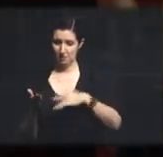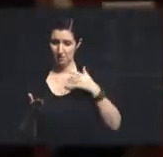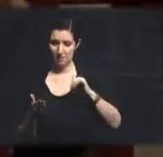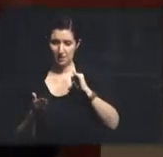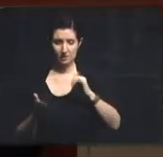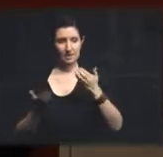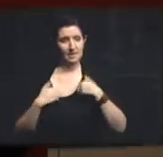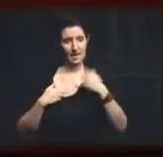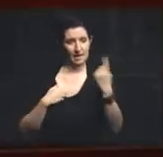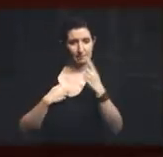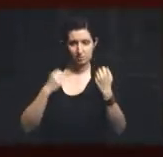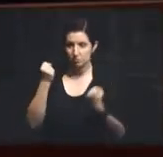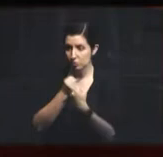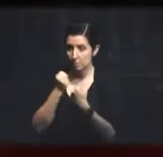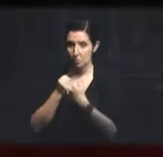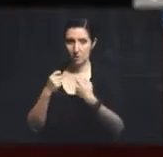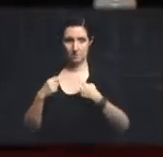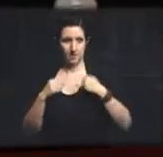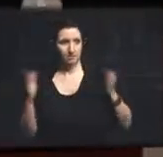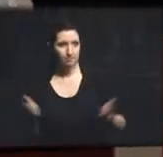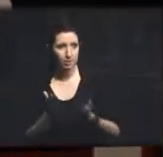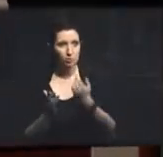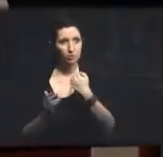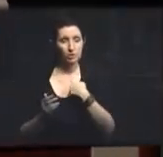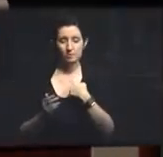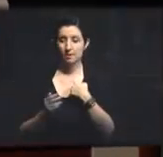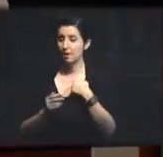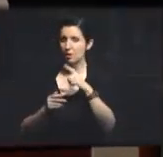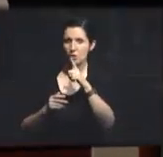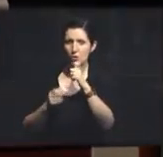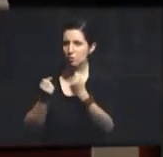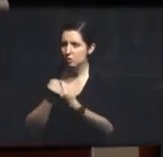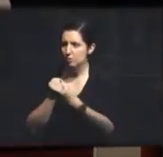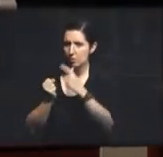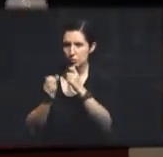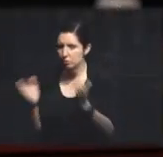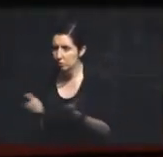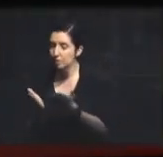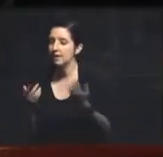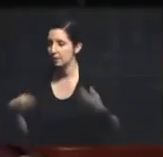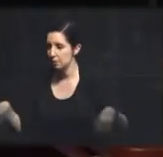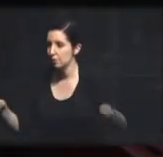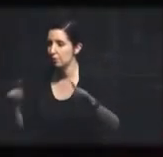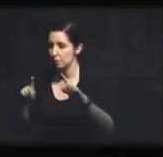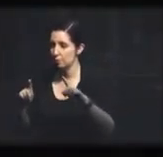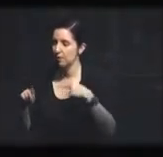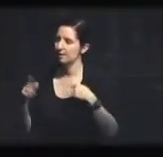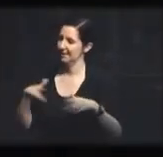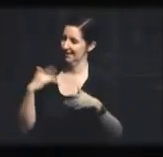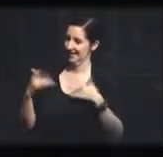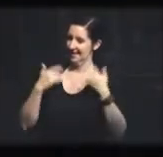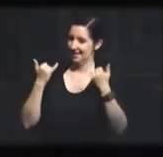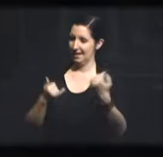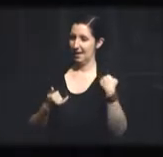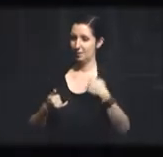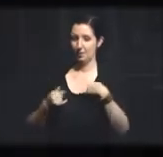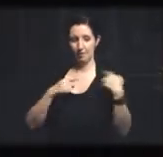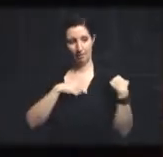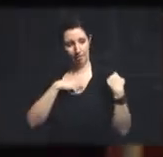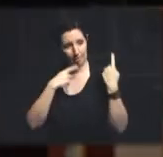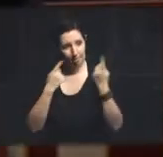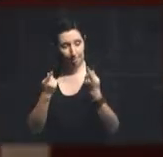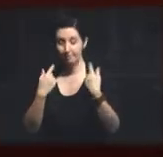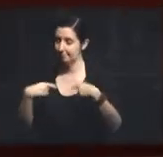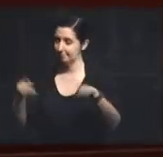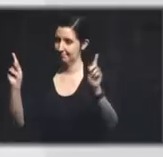And you've done all of those things. And I'm really excited to tell you about where we've come. And this is a